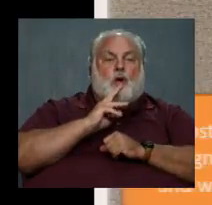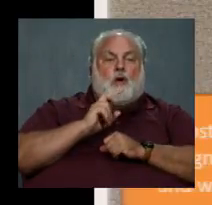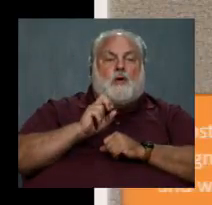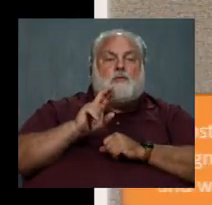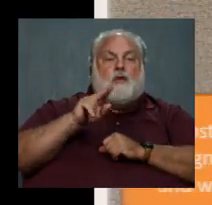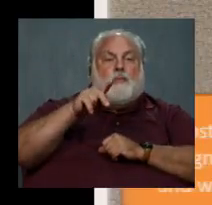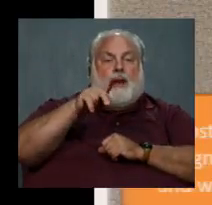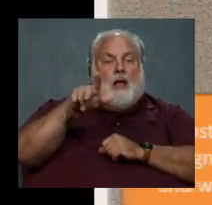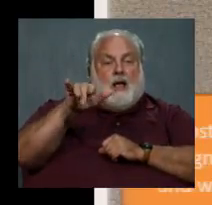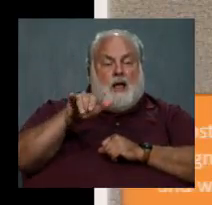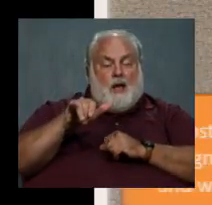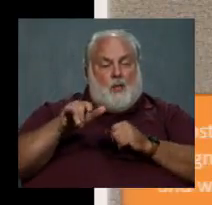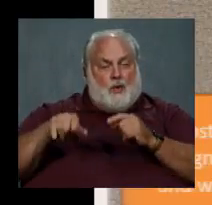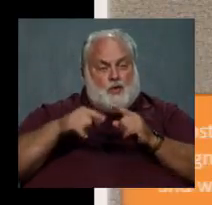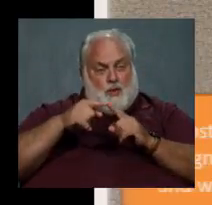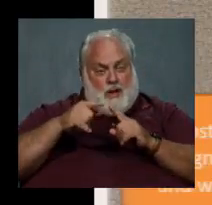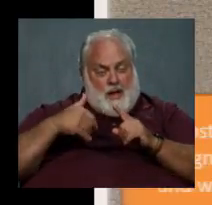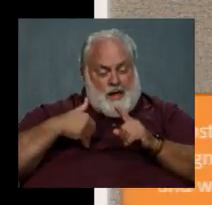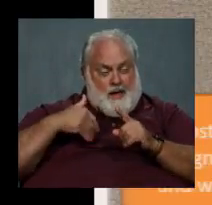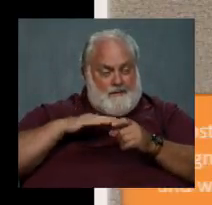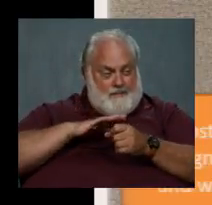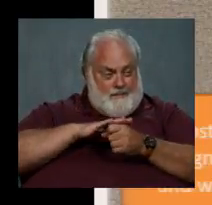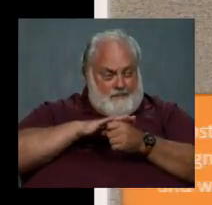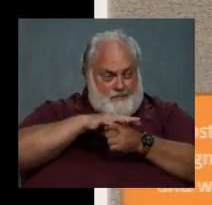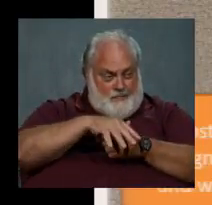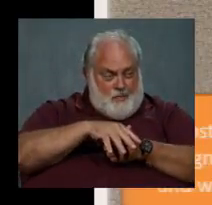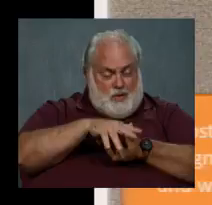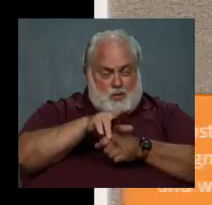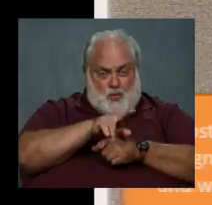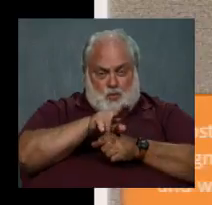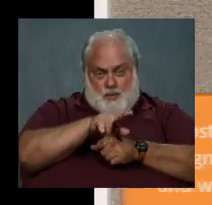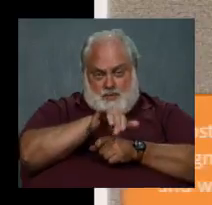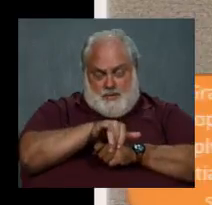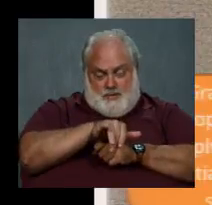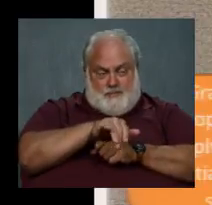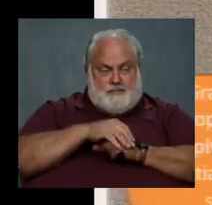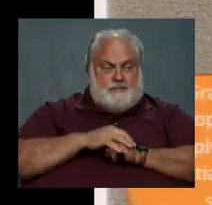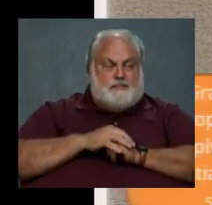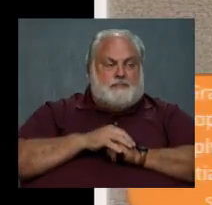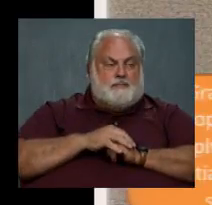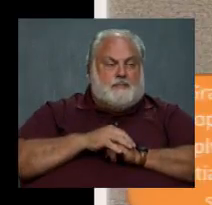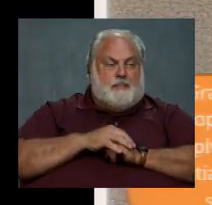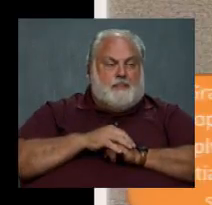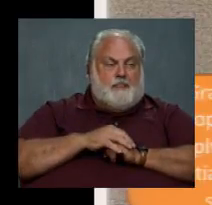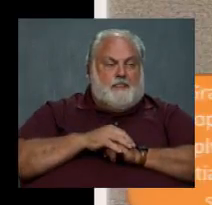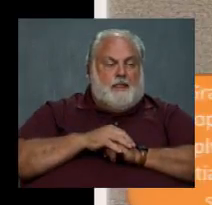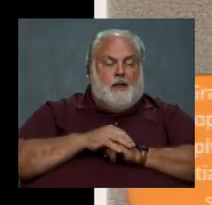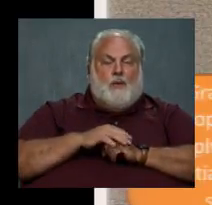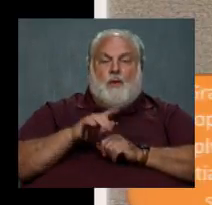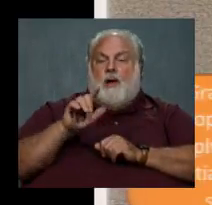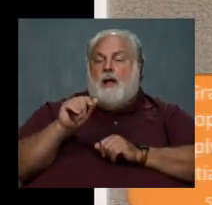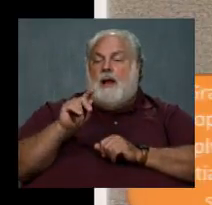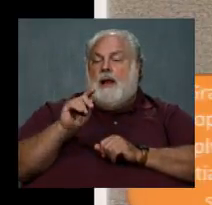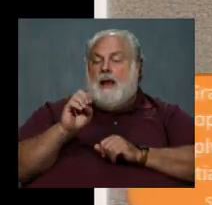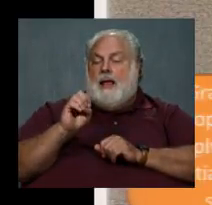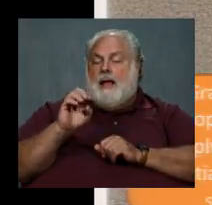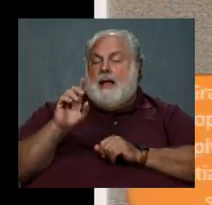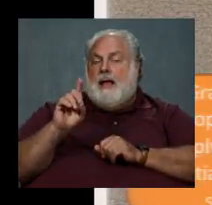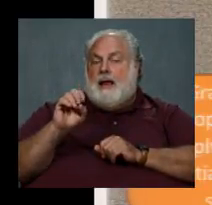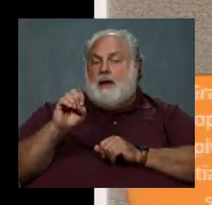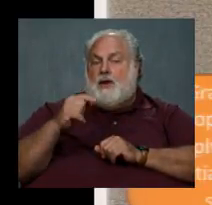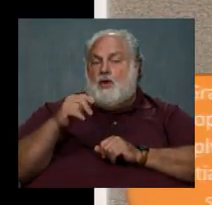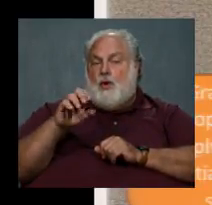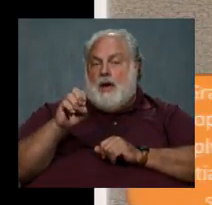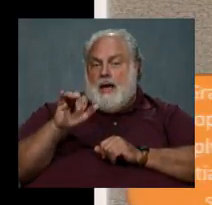once you have that water supply storage, then you can use that storage. Go to the next slide, please. However, when Lake DeGray was built back in